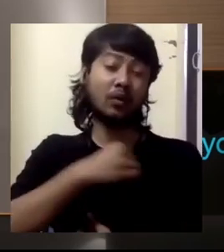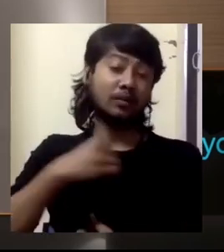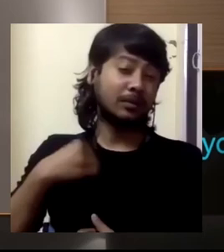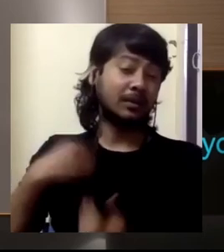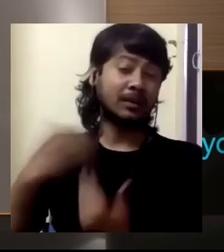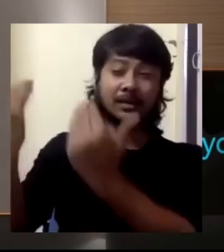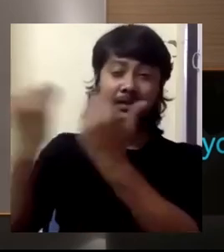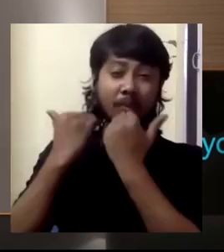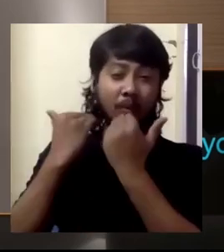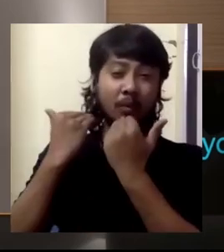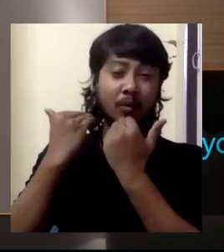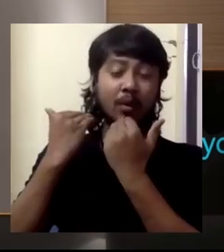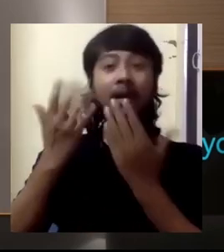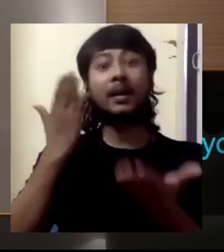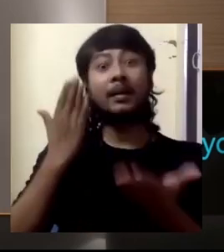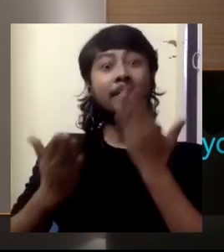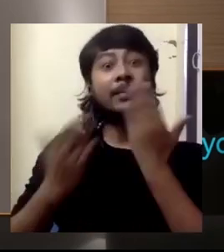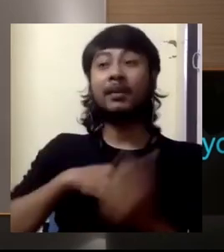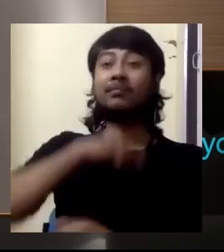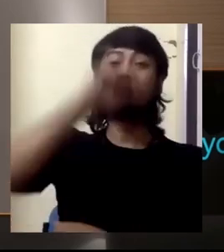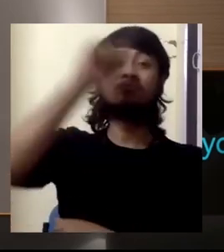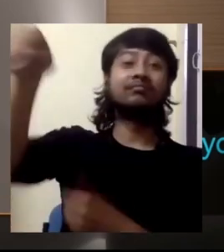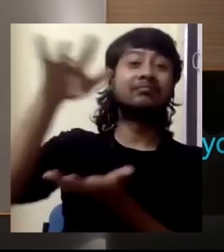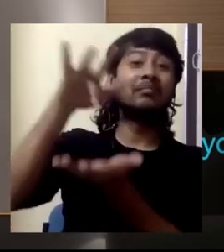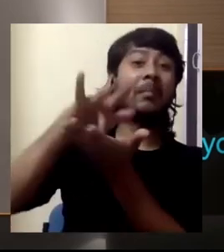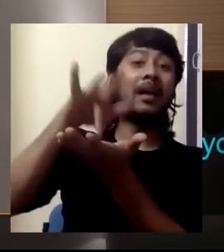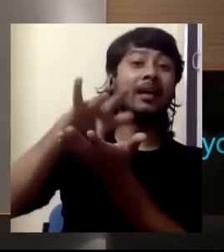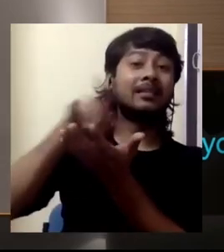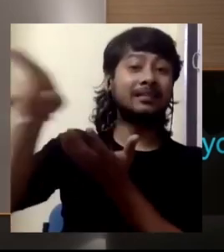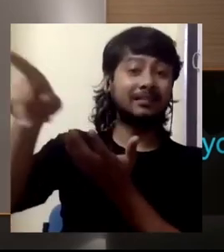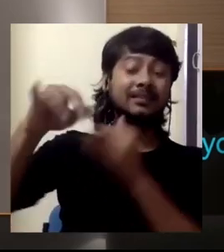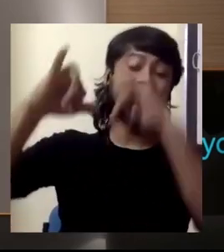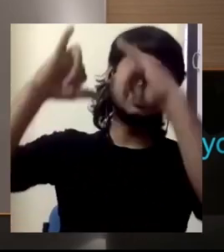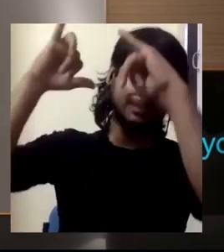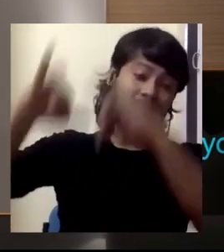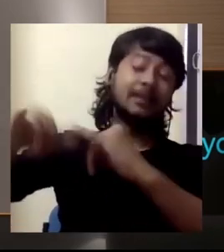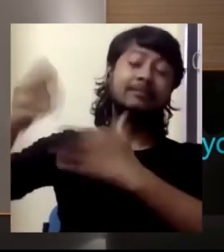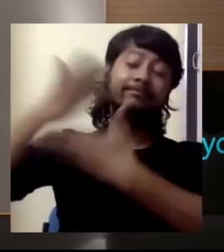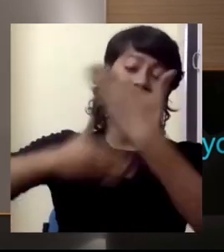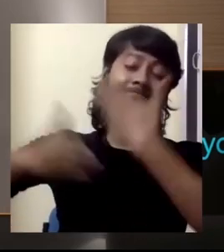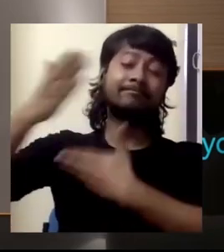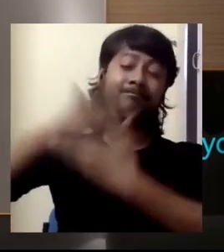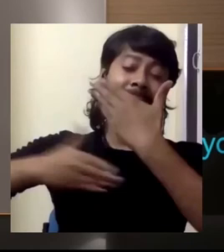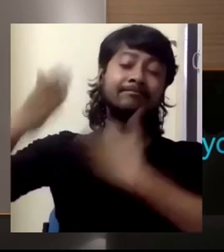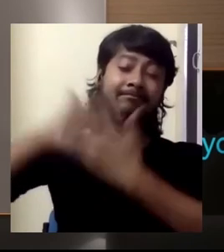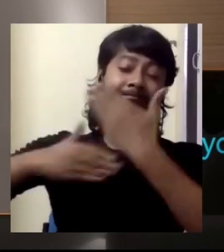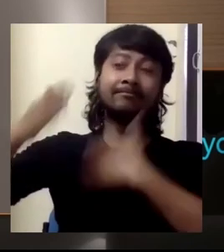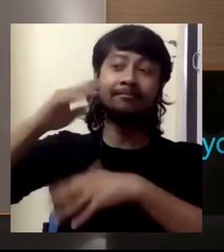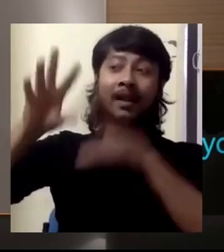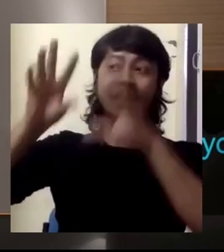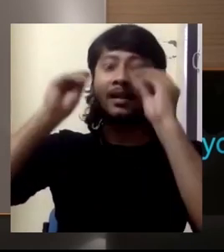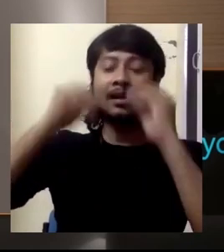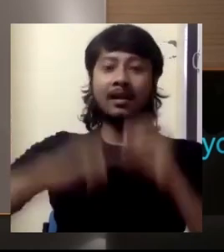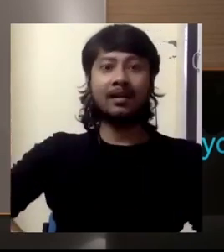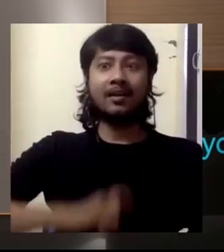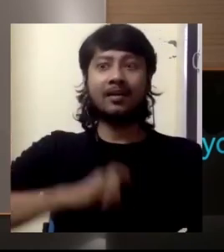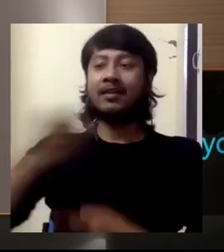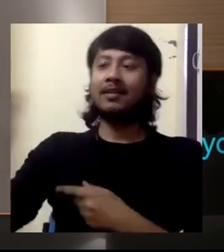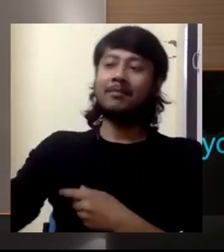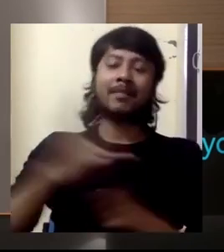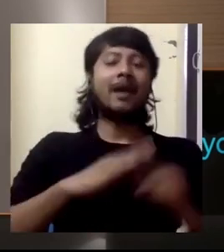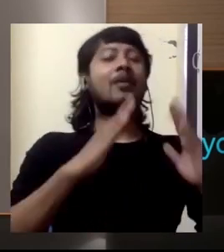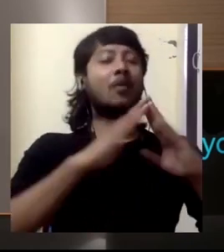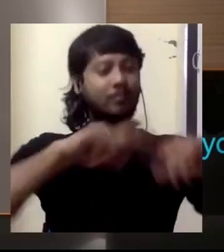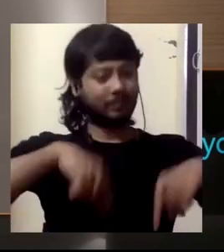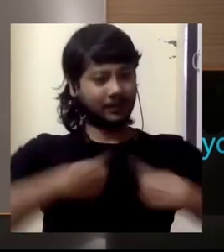inpatient residential facility for some time, and then we can go on to self-support. The idea is to recognize that all